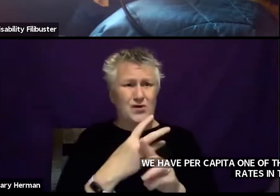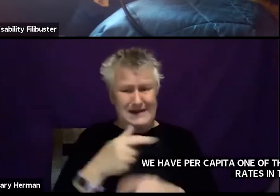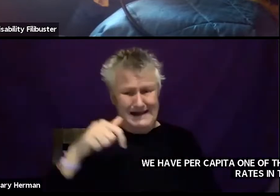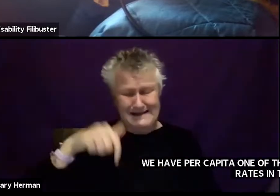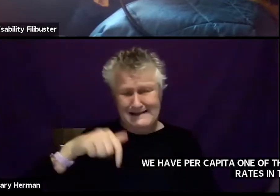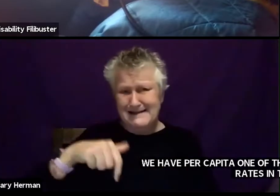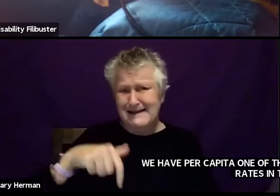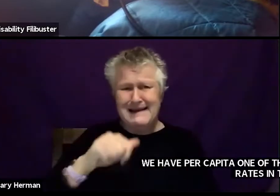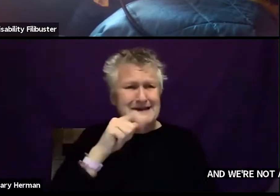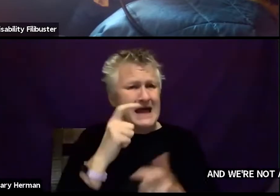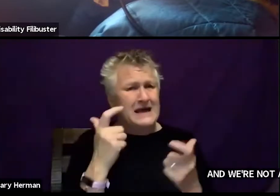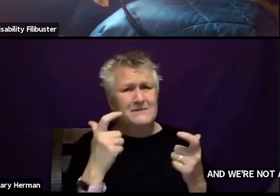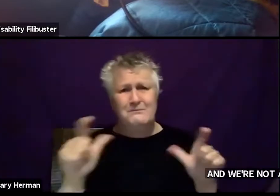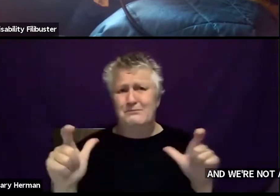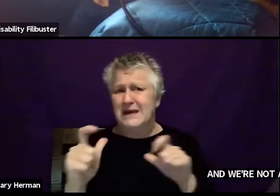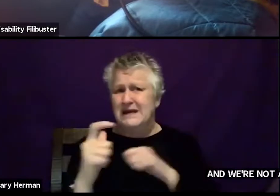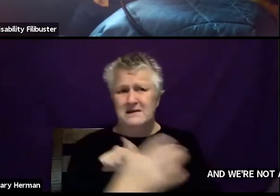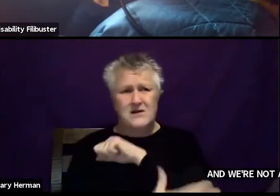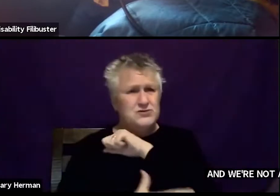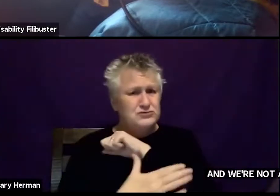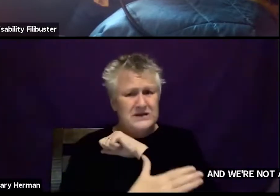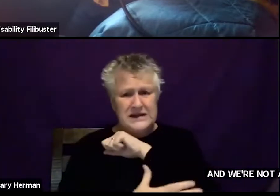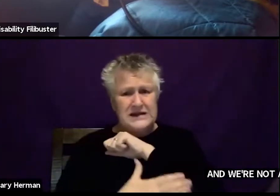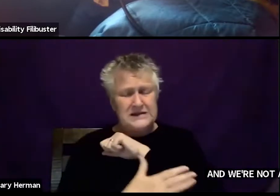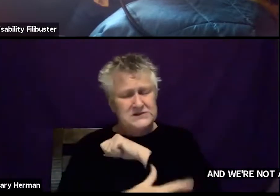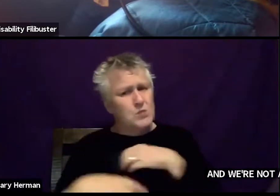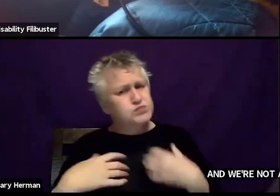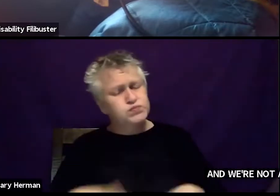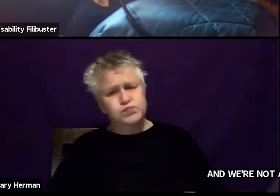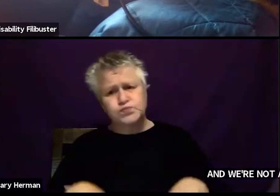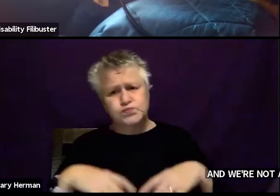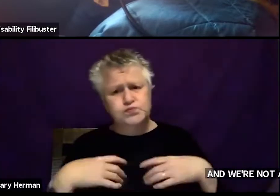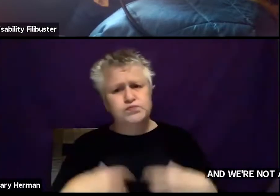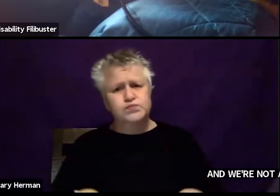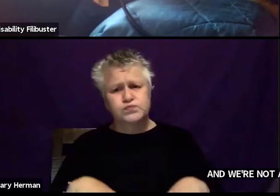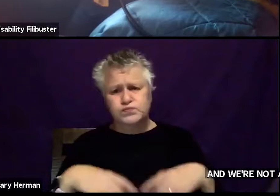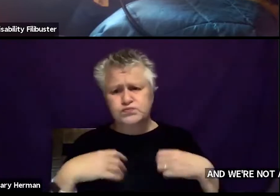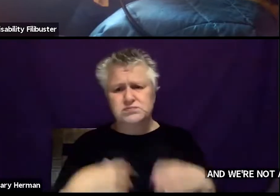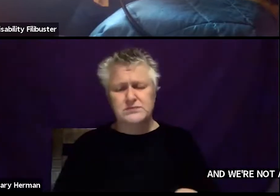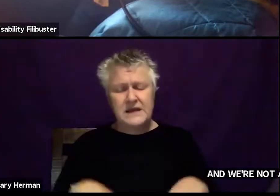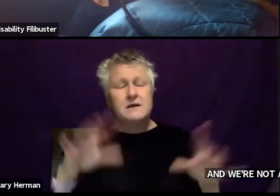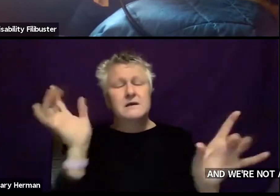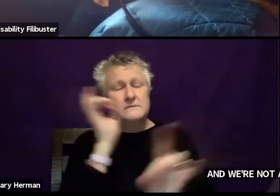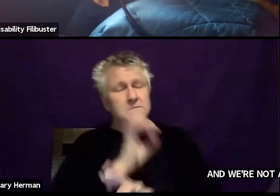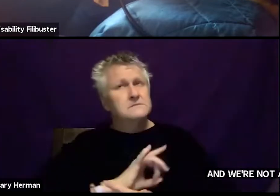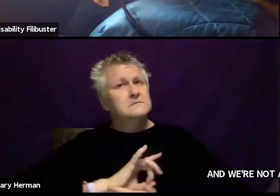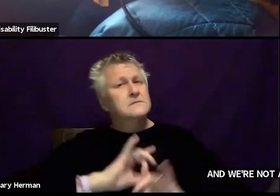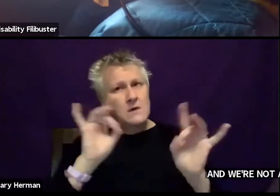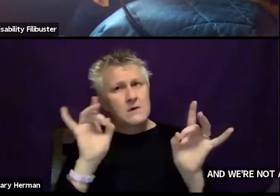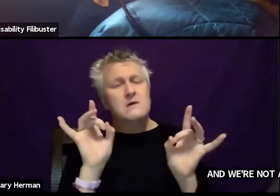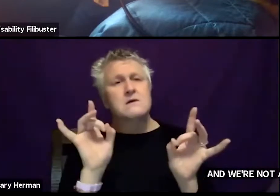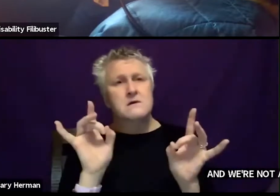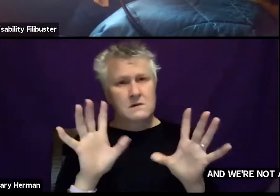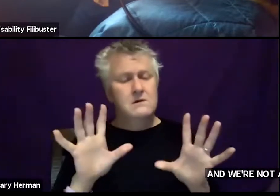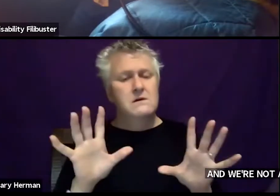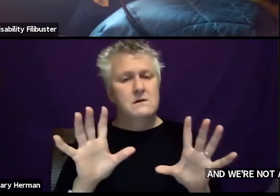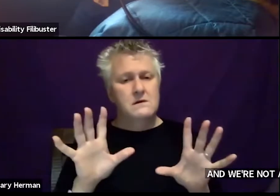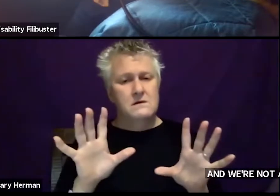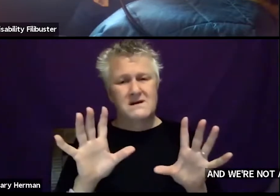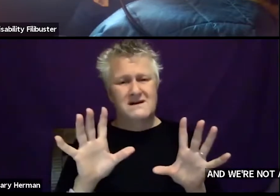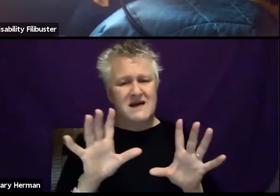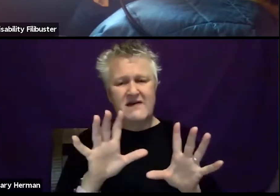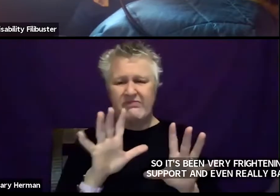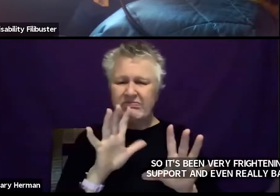it's been very frightening, the lack of planning and support, and even really basic stuff at the beginning of the